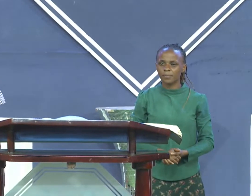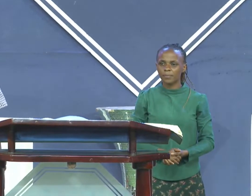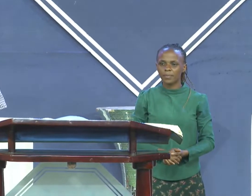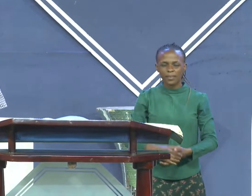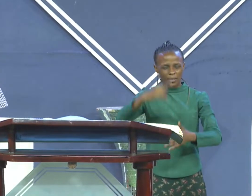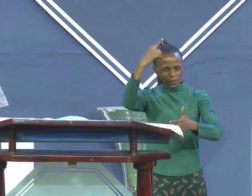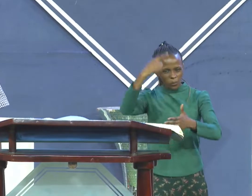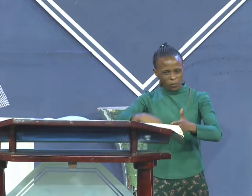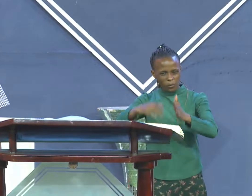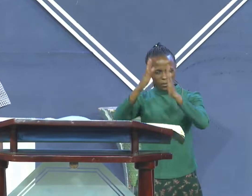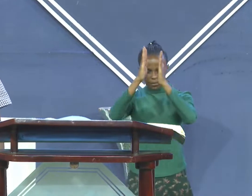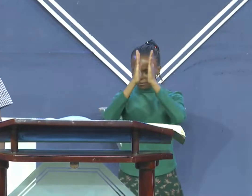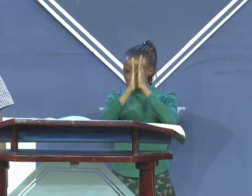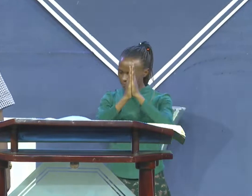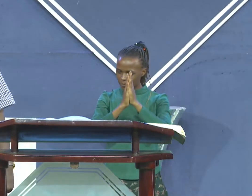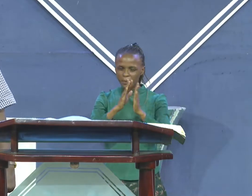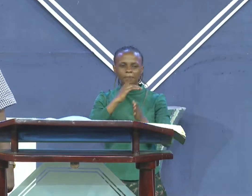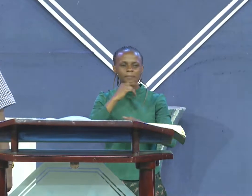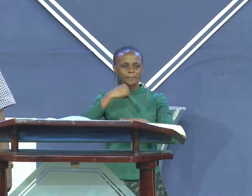What a prayer he made.